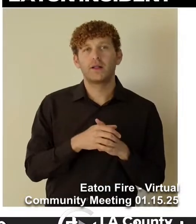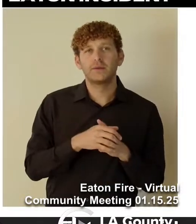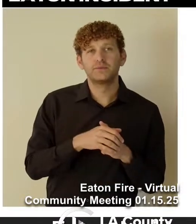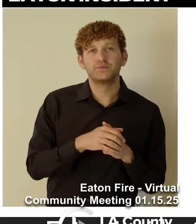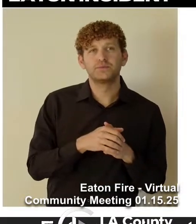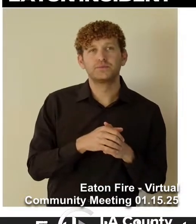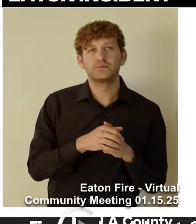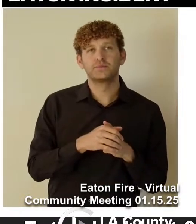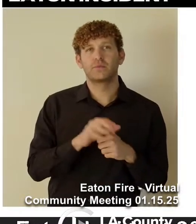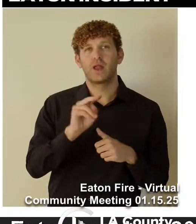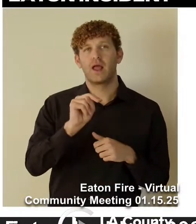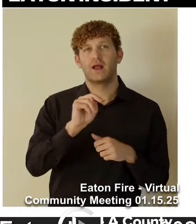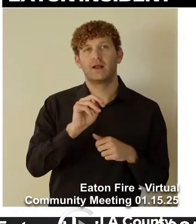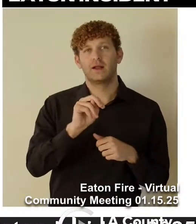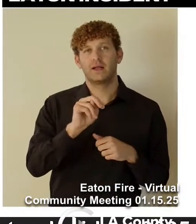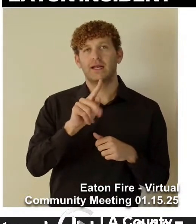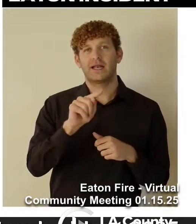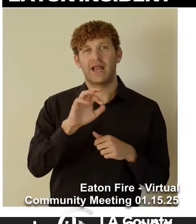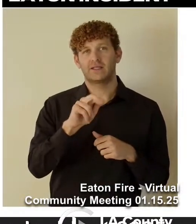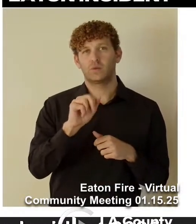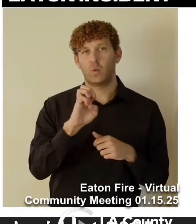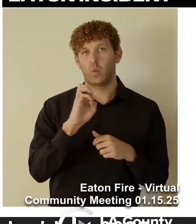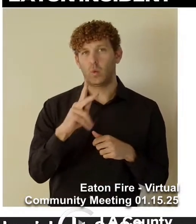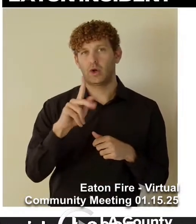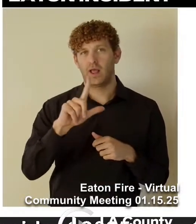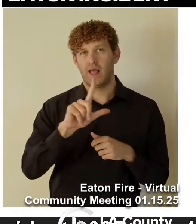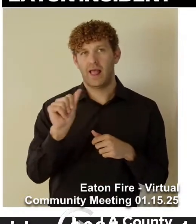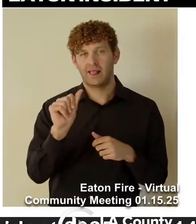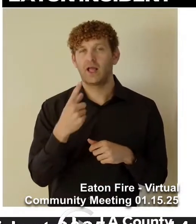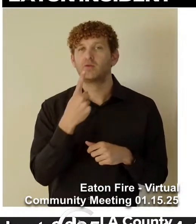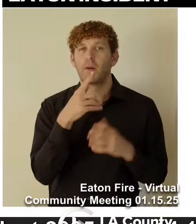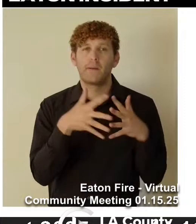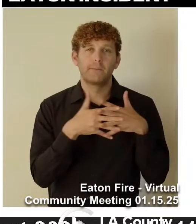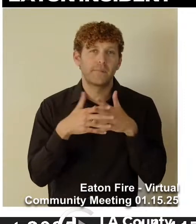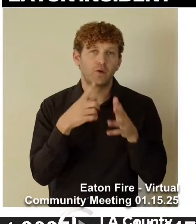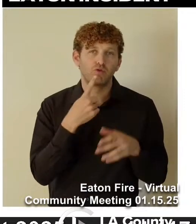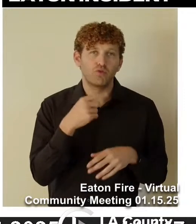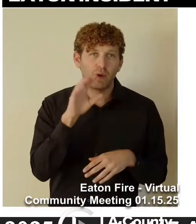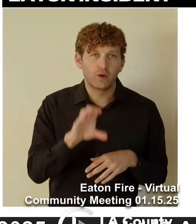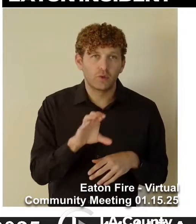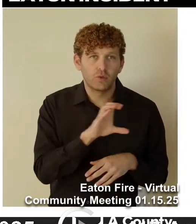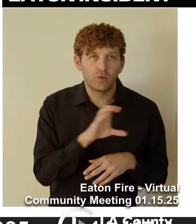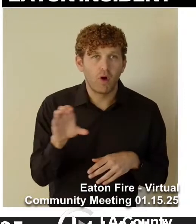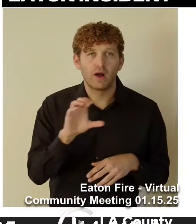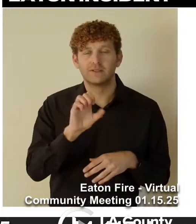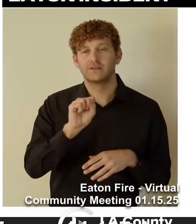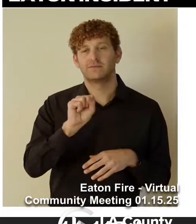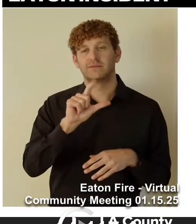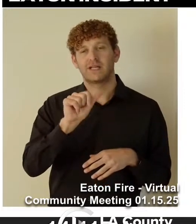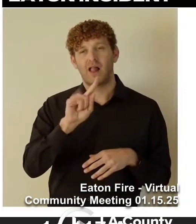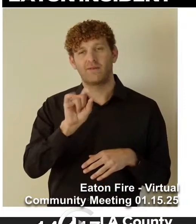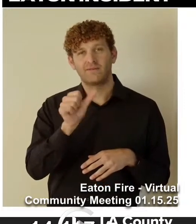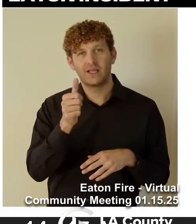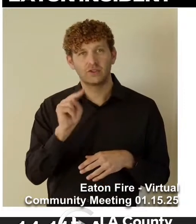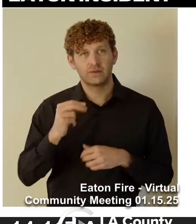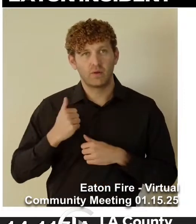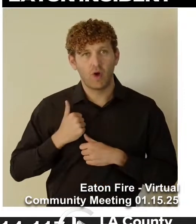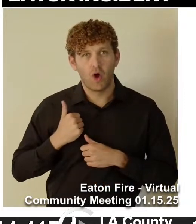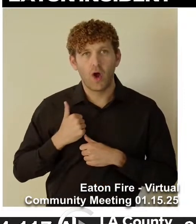Network Los Angeles, the American Red Cross, the Salvation Army, and the California Community